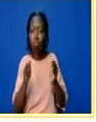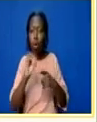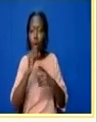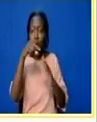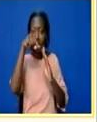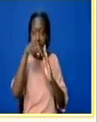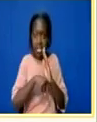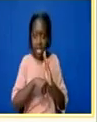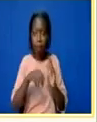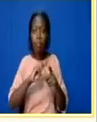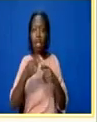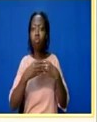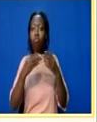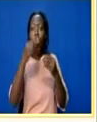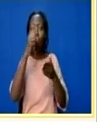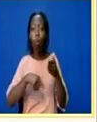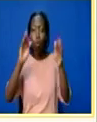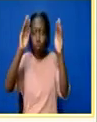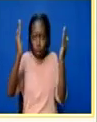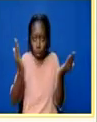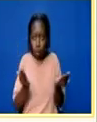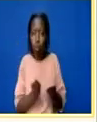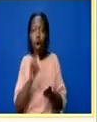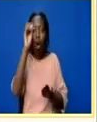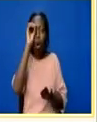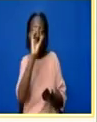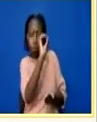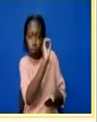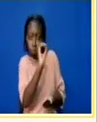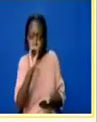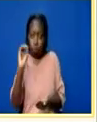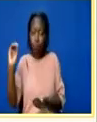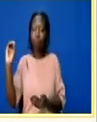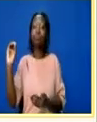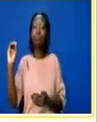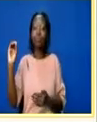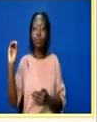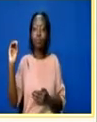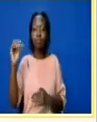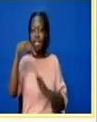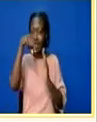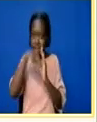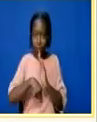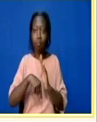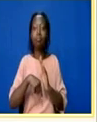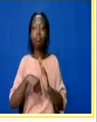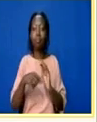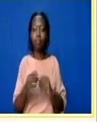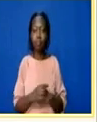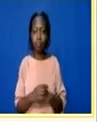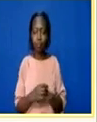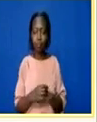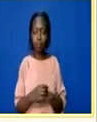form definitely what are going to be V-shaped or U-shaped channels. And that's what we call gullies.